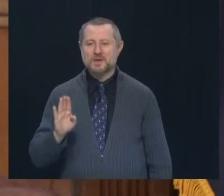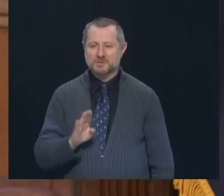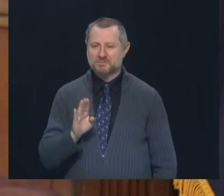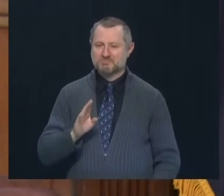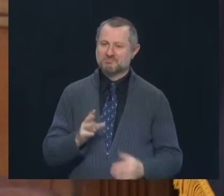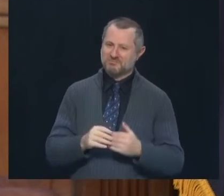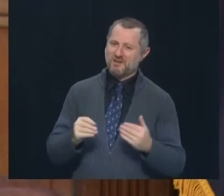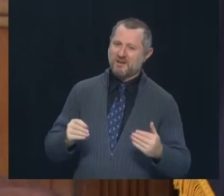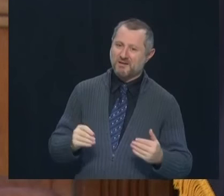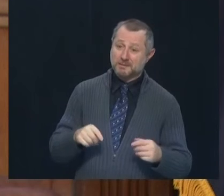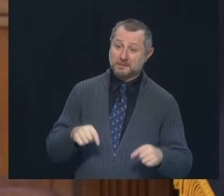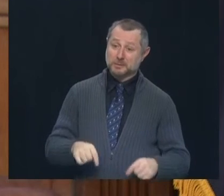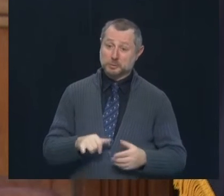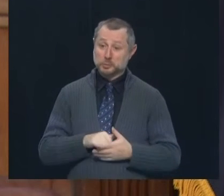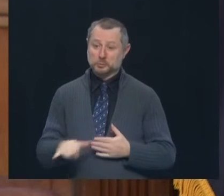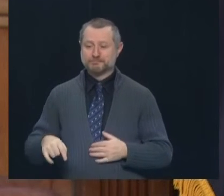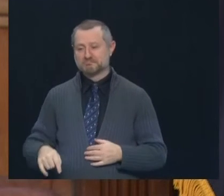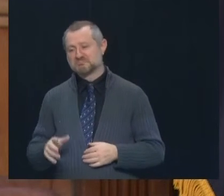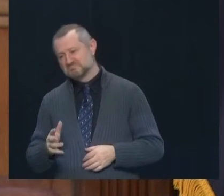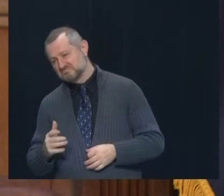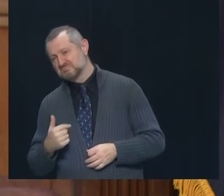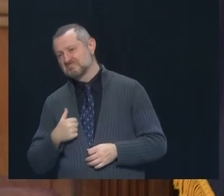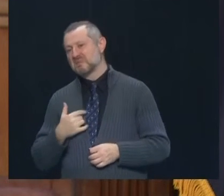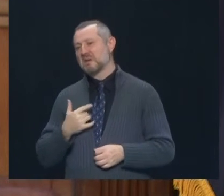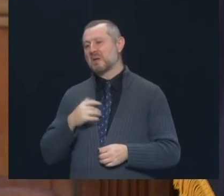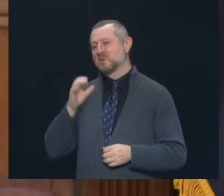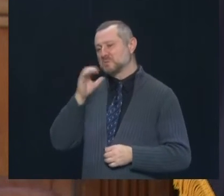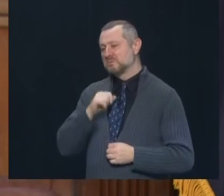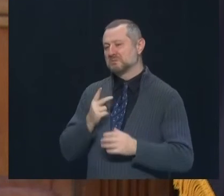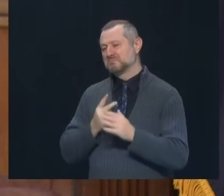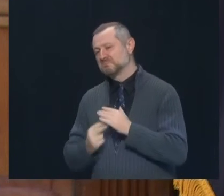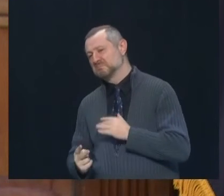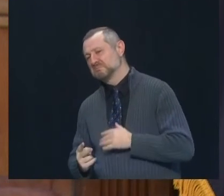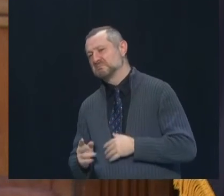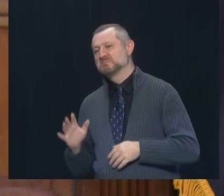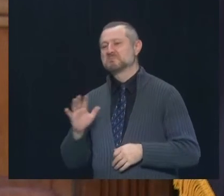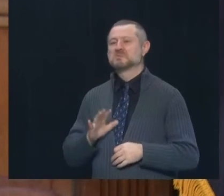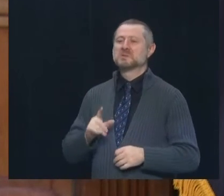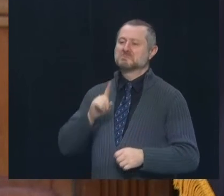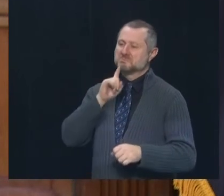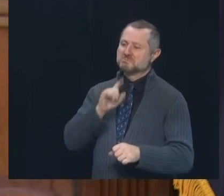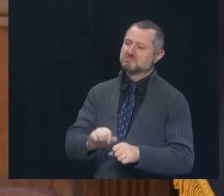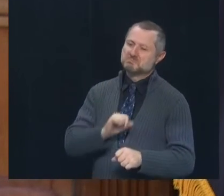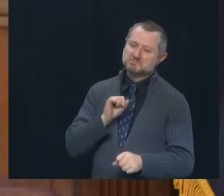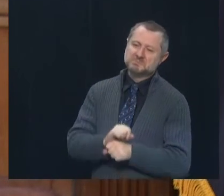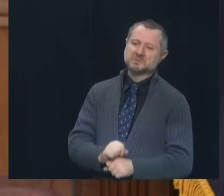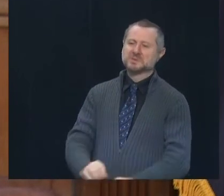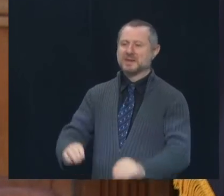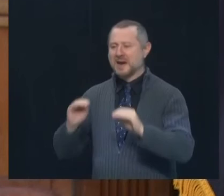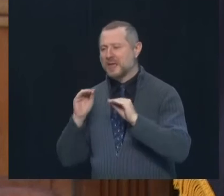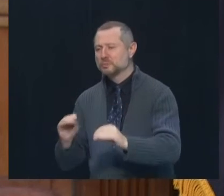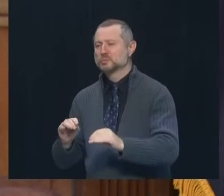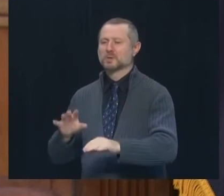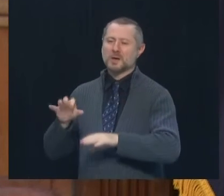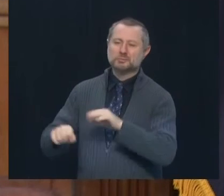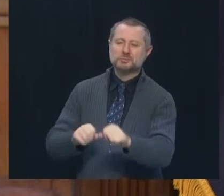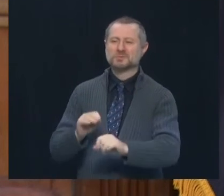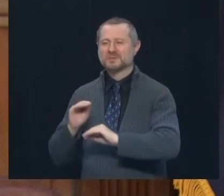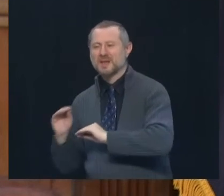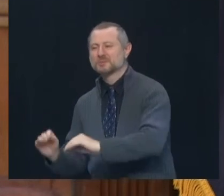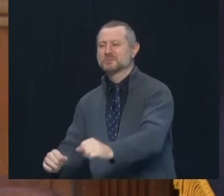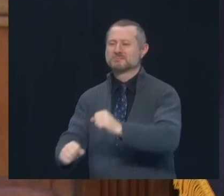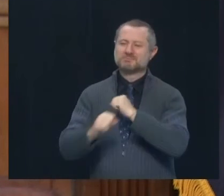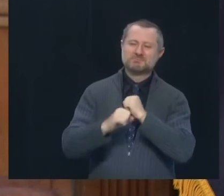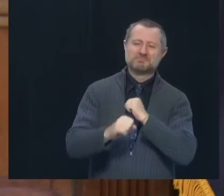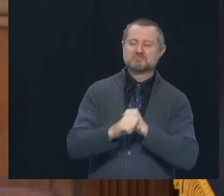This state, you could estimate to do a real outreach education campaign, $1 billion. And